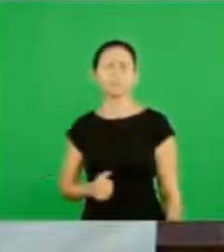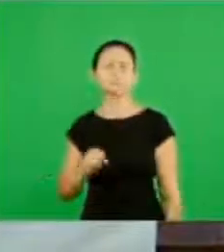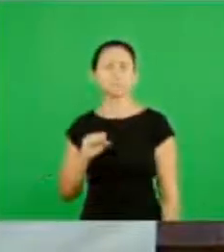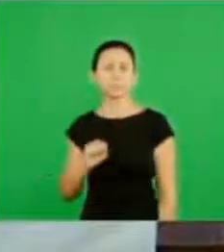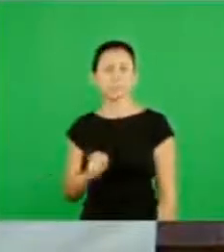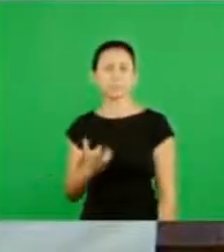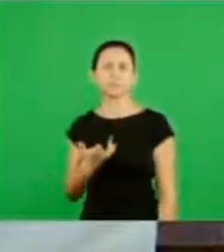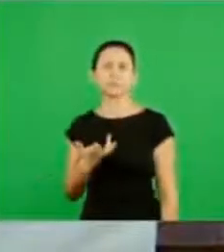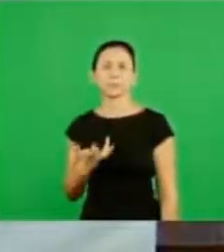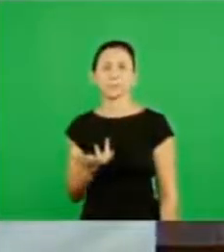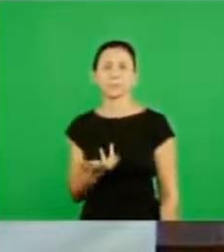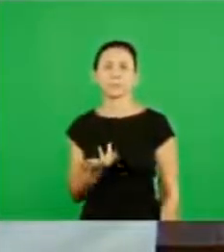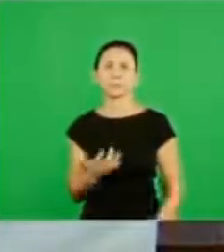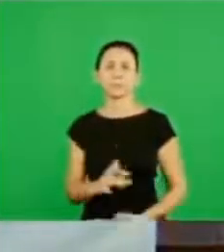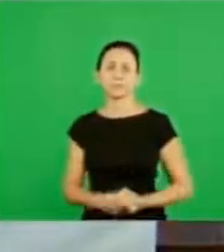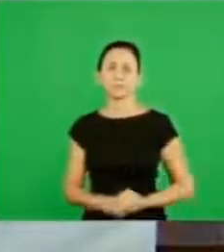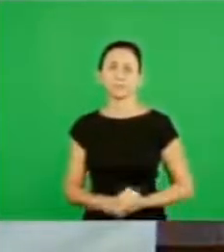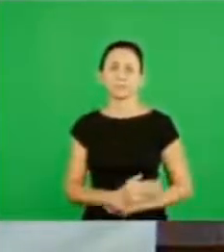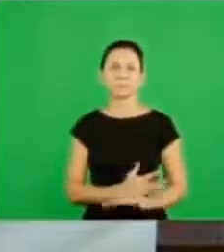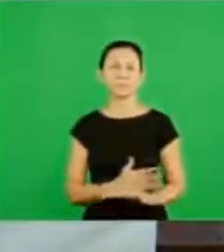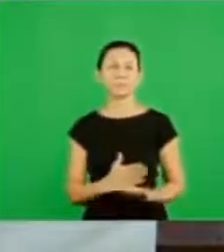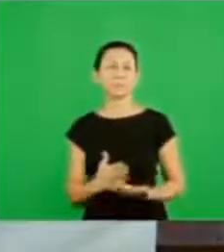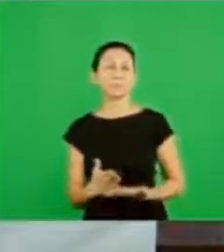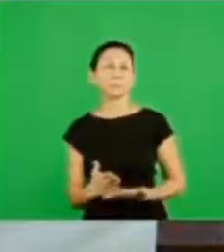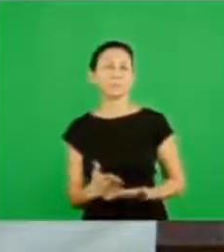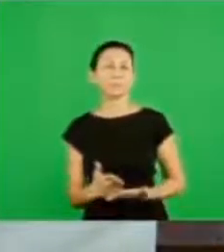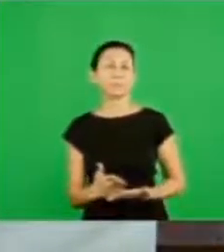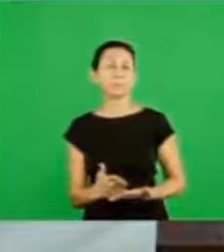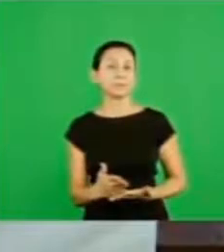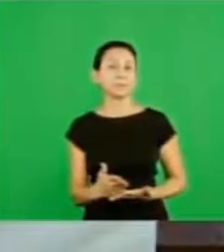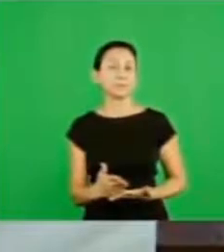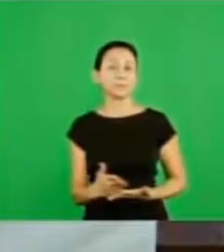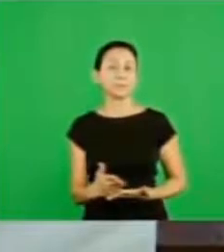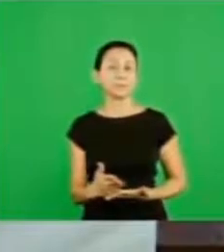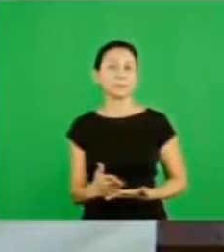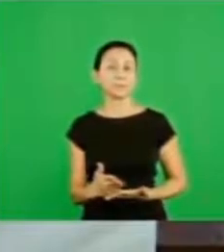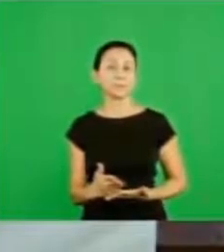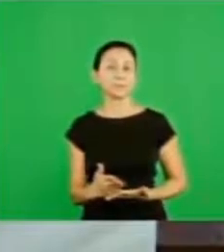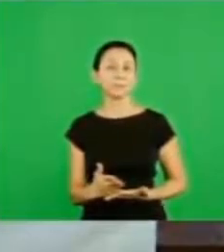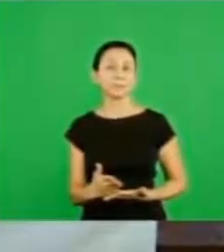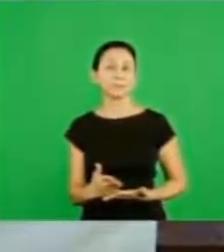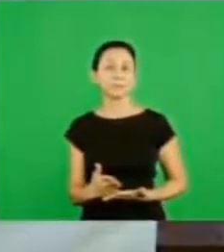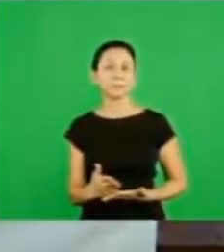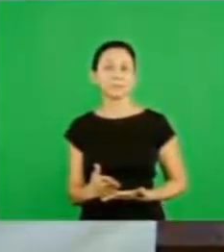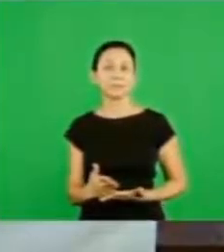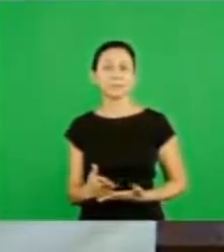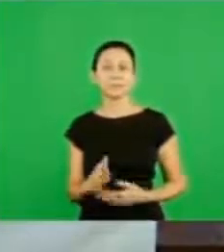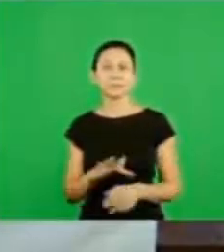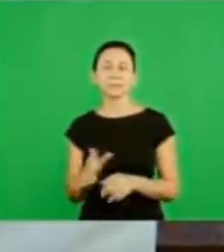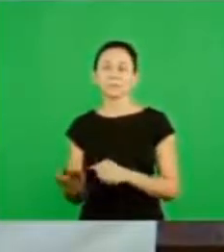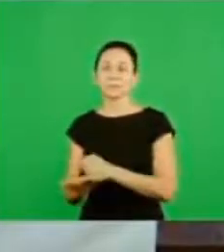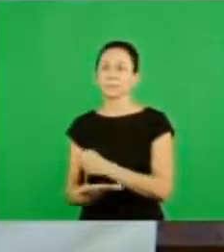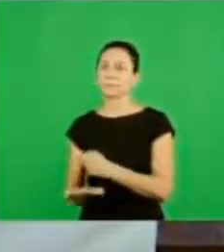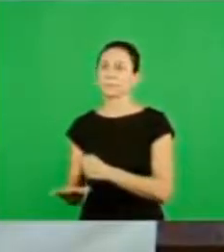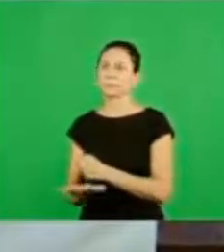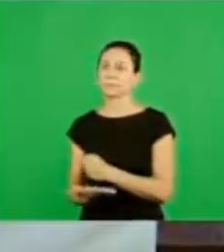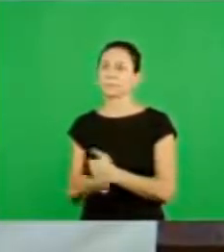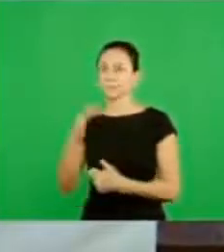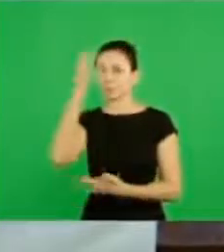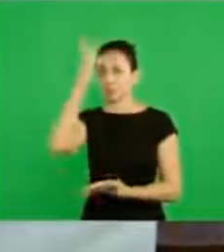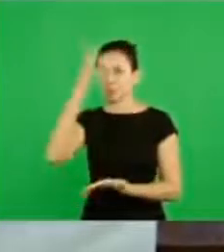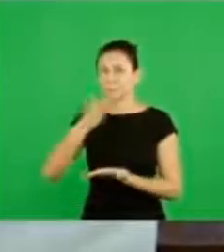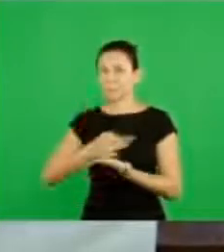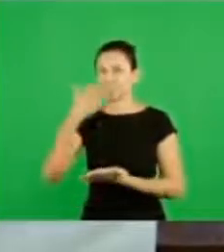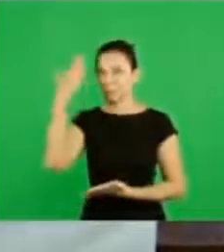they didn't know what to do. They didn't know what they wanted, but no, we knew what we wanted. So what was the side that we went? We went to the side